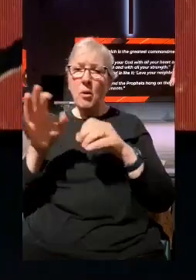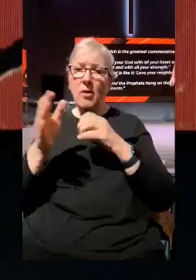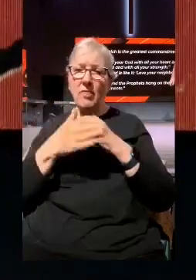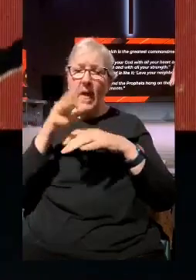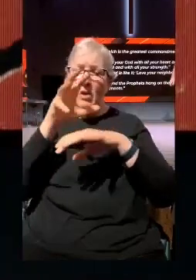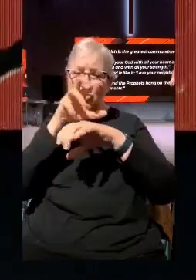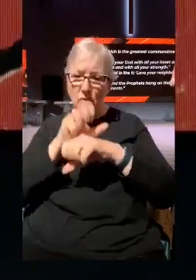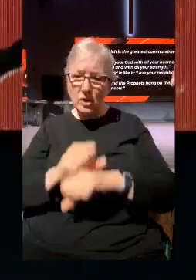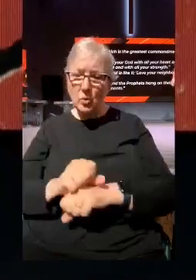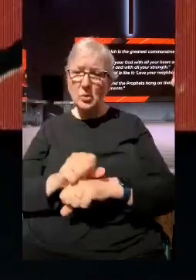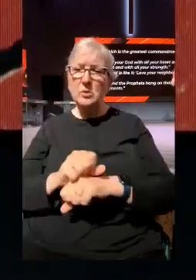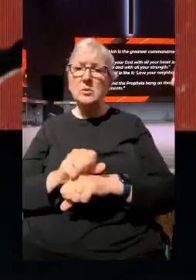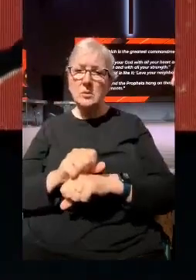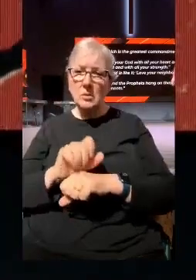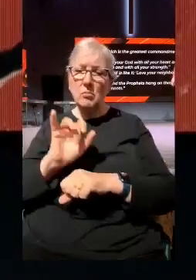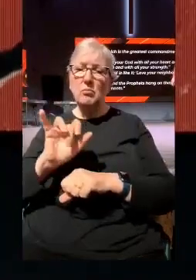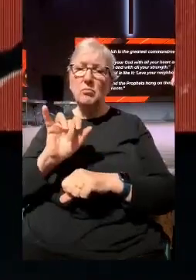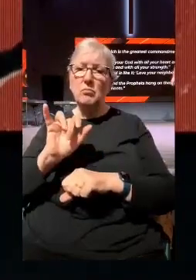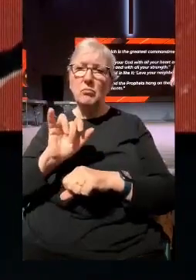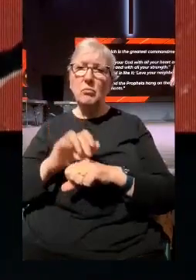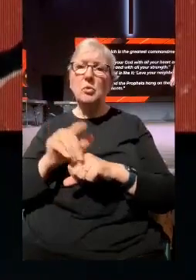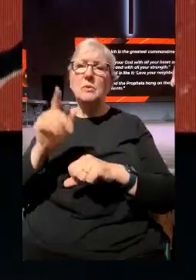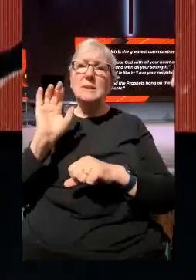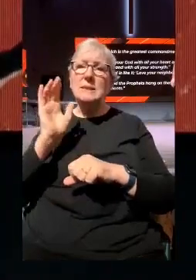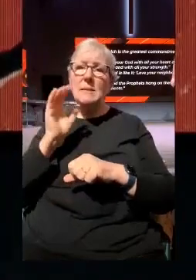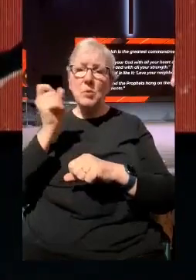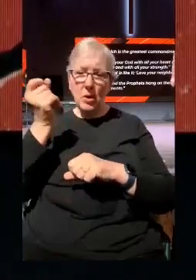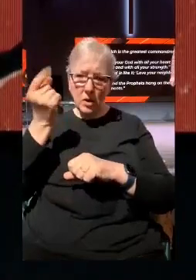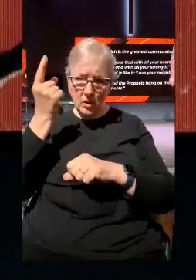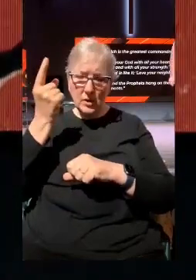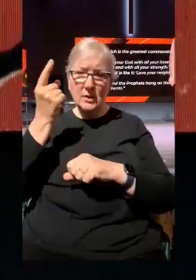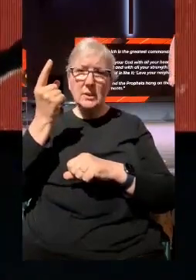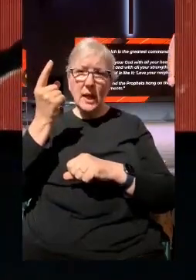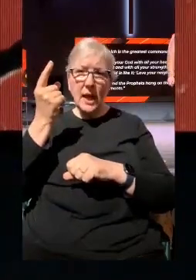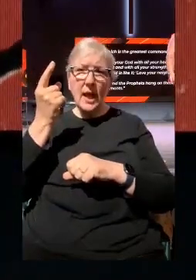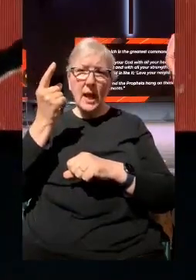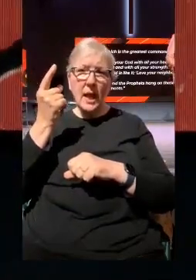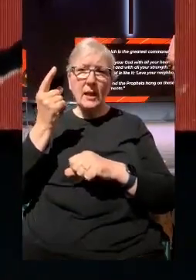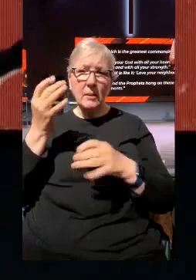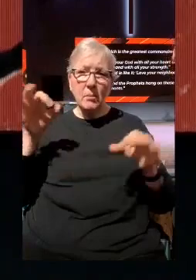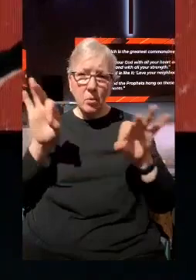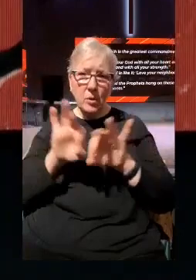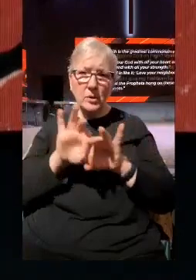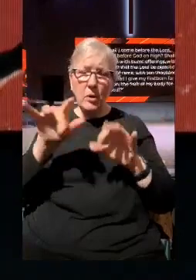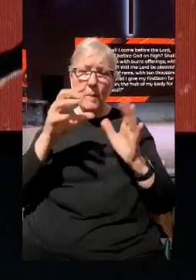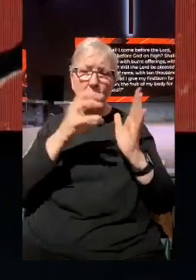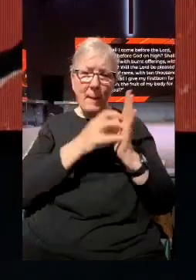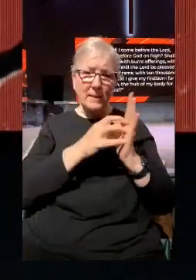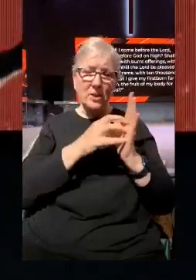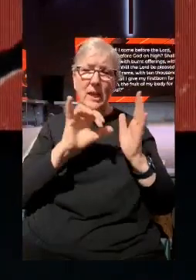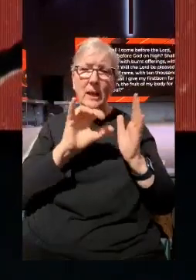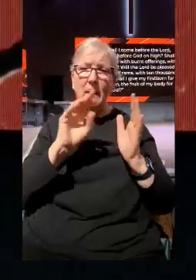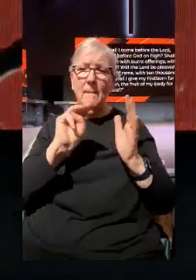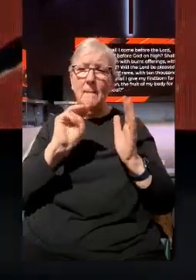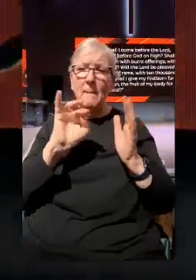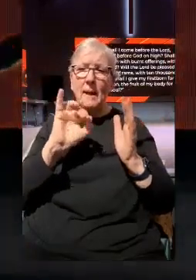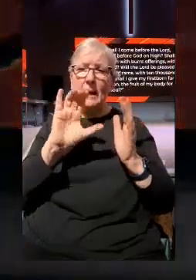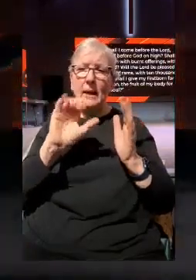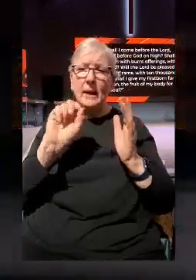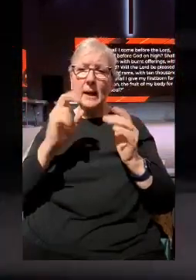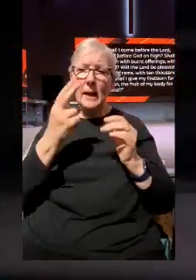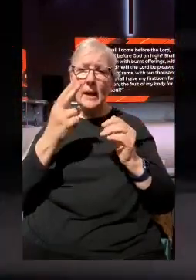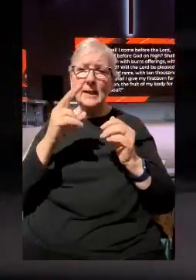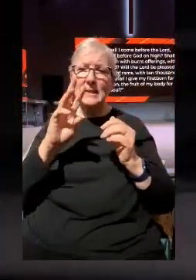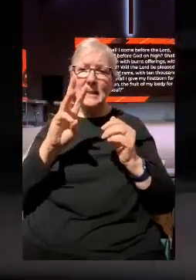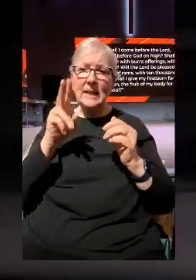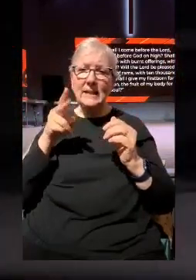your religion. You seem to understand the essence of passages like Micah 6:8, which says, with what shall I come before